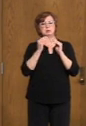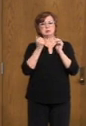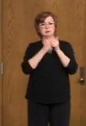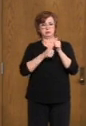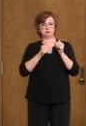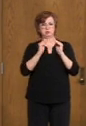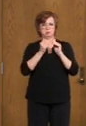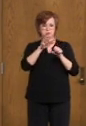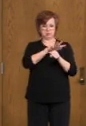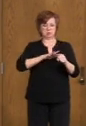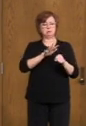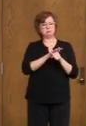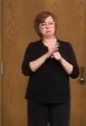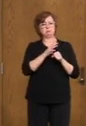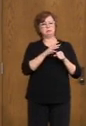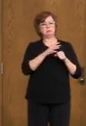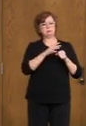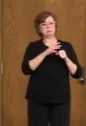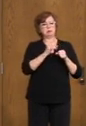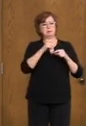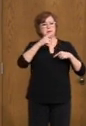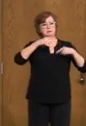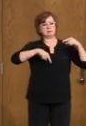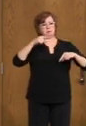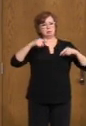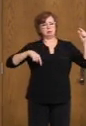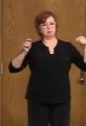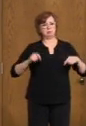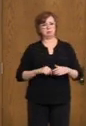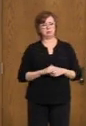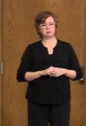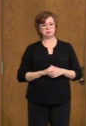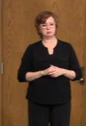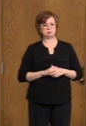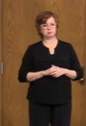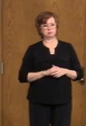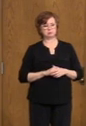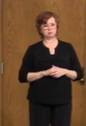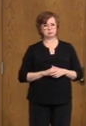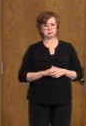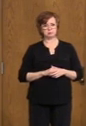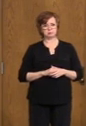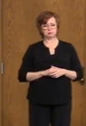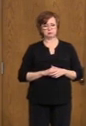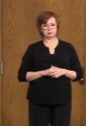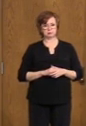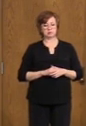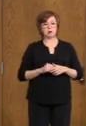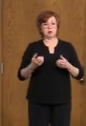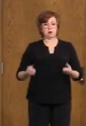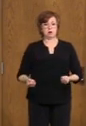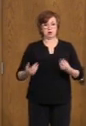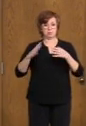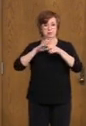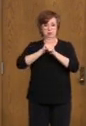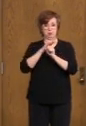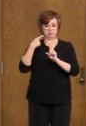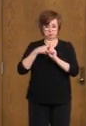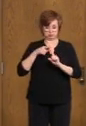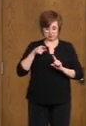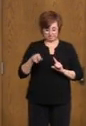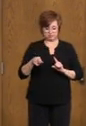already reiterated, one of the other big factors in the distribution is the attack rates or the current caseloads in those areas of the province, which also